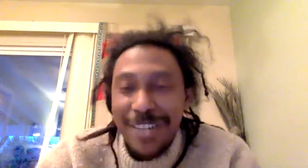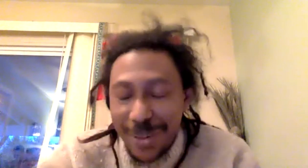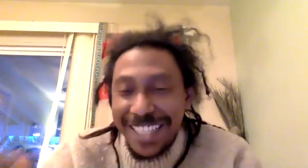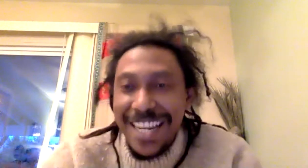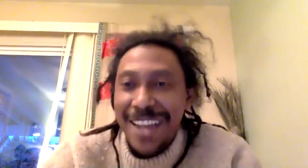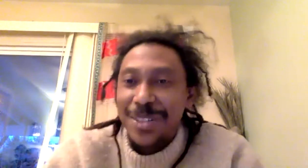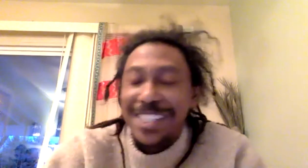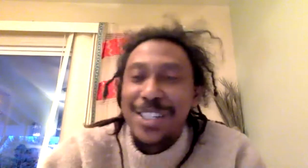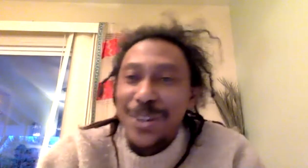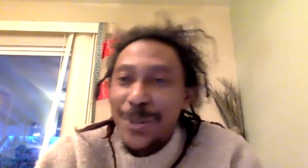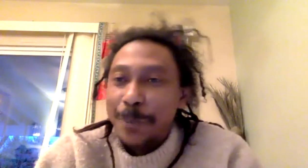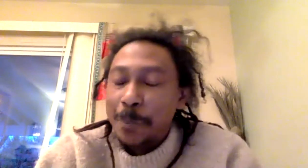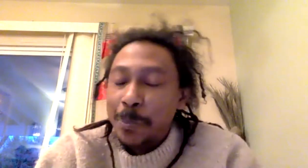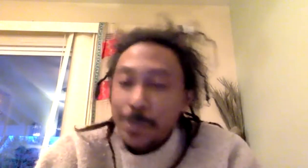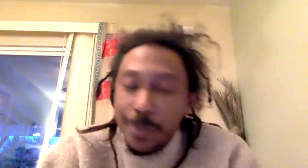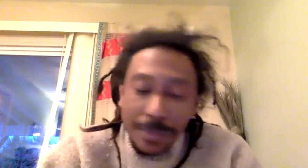until right now. So